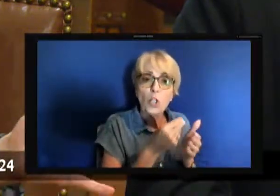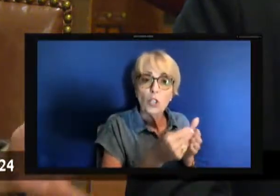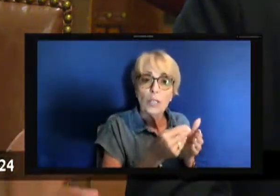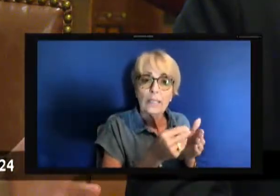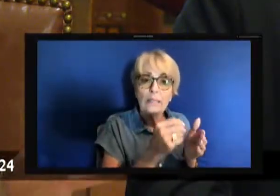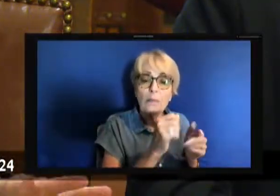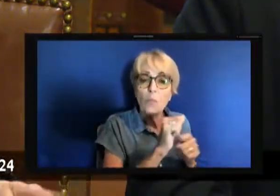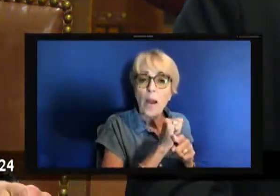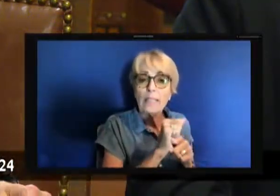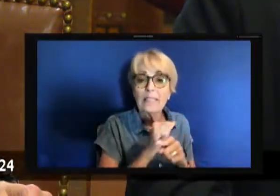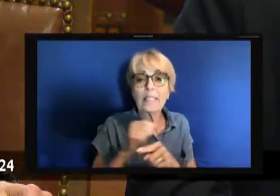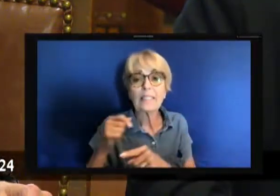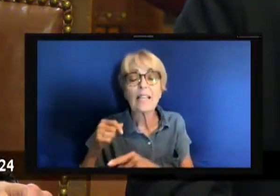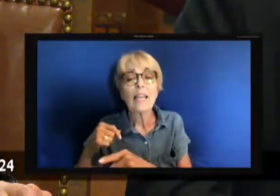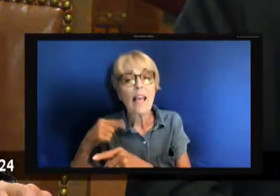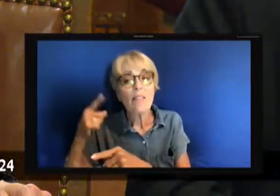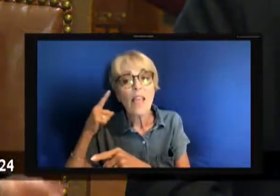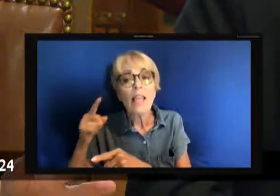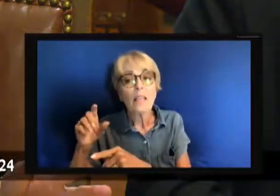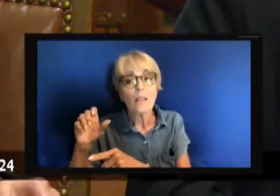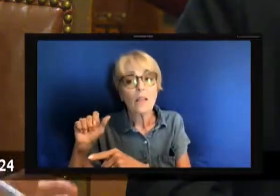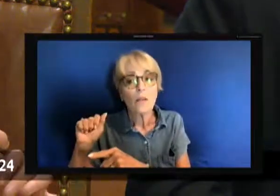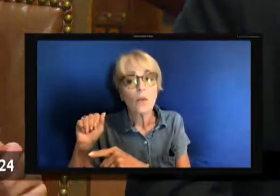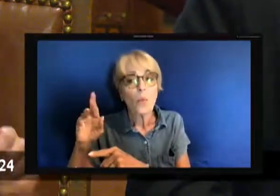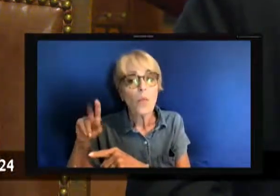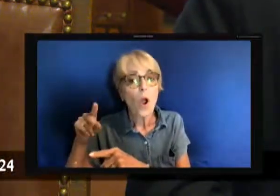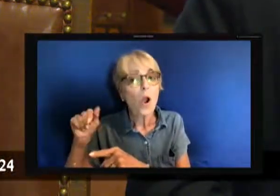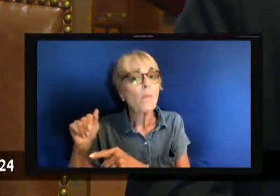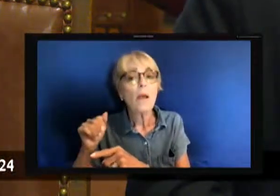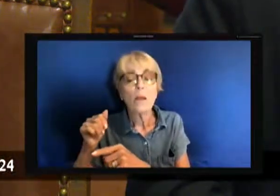should ignore all of those policies. Yeah, understood.